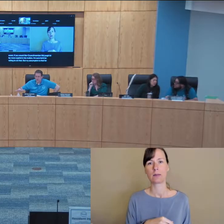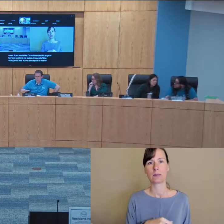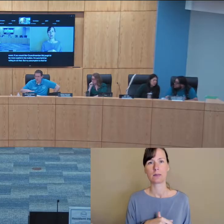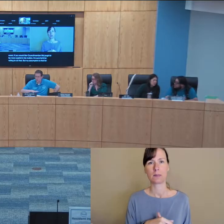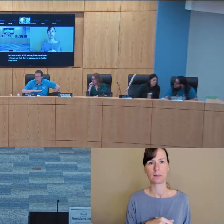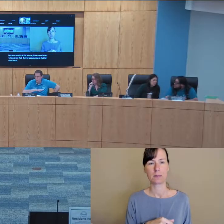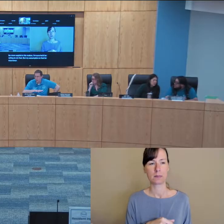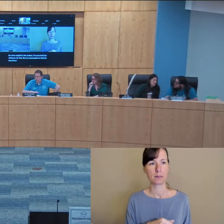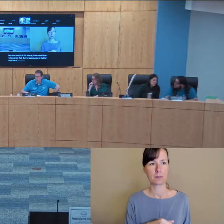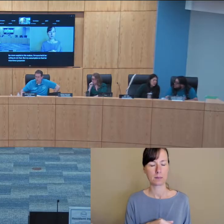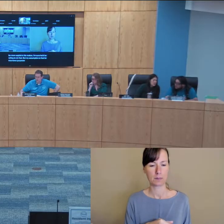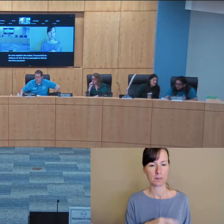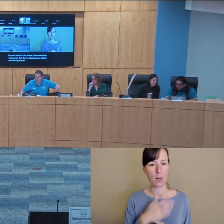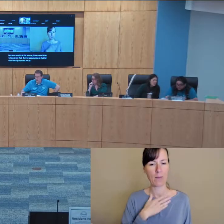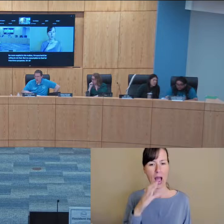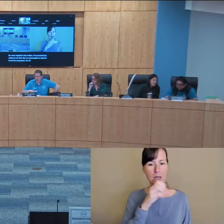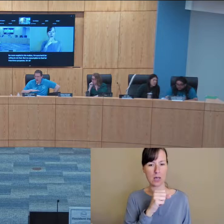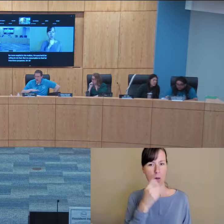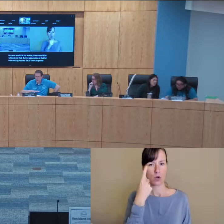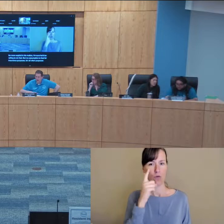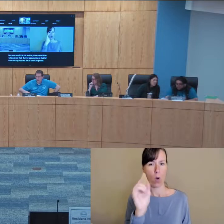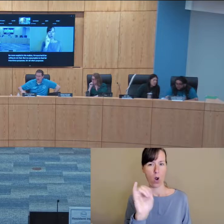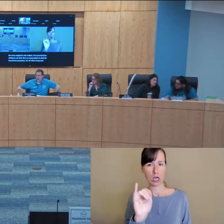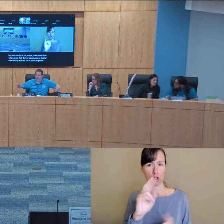insurance purposes, for all other purposes,